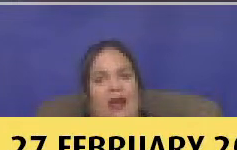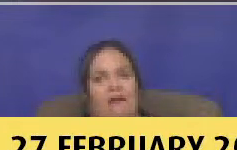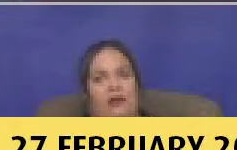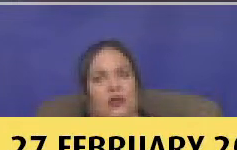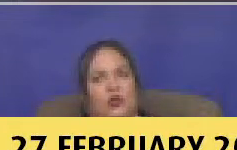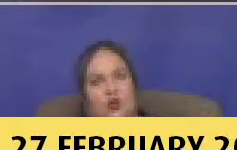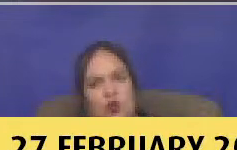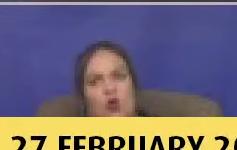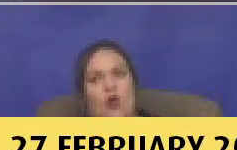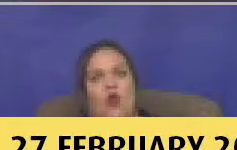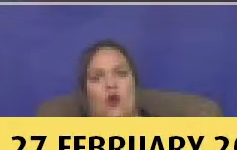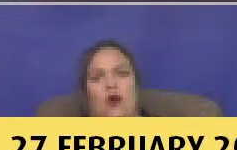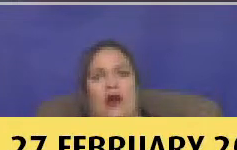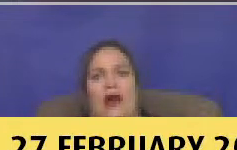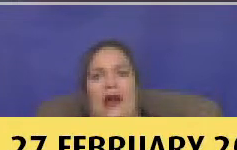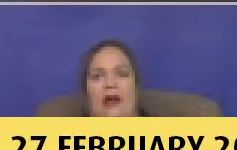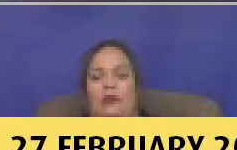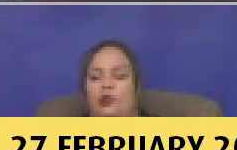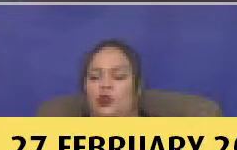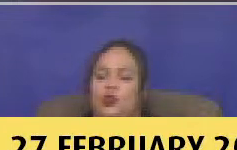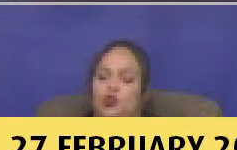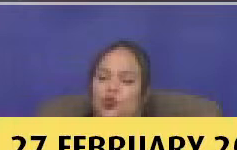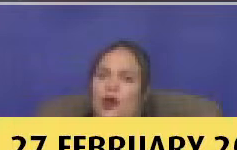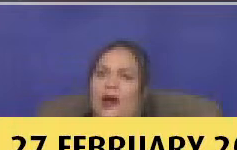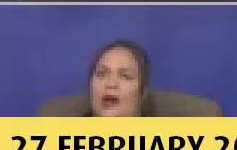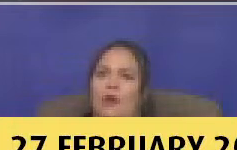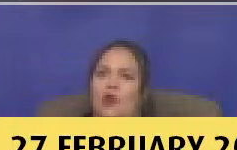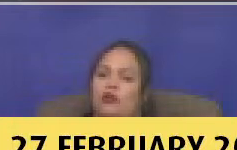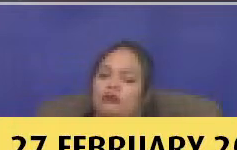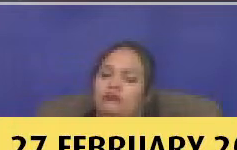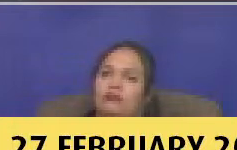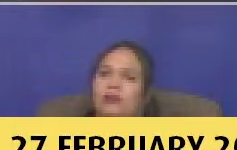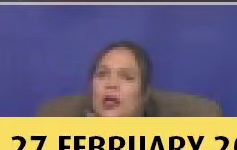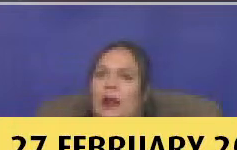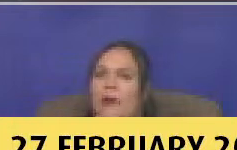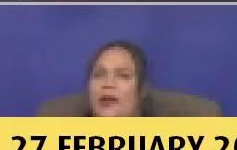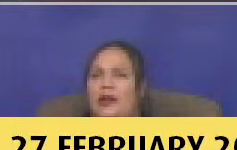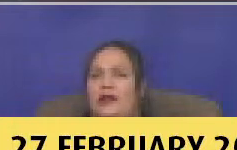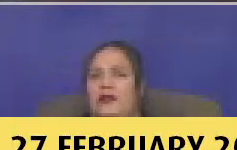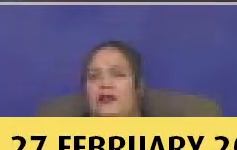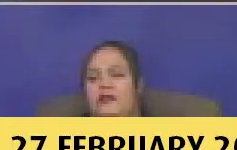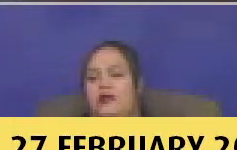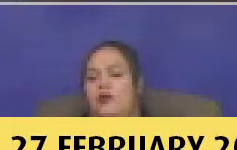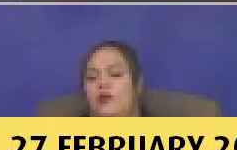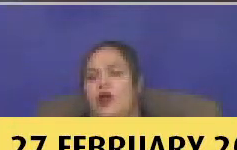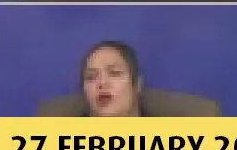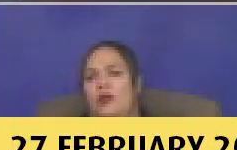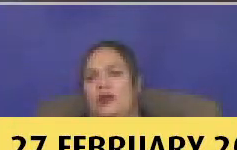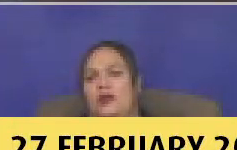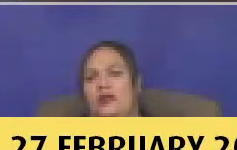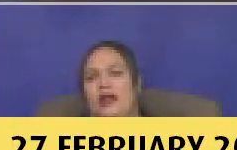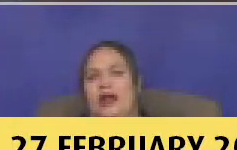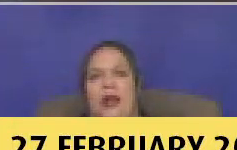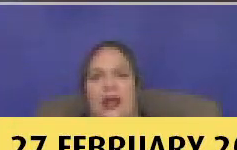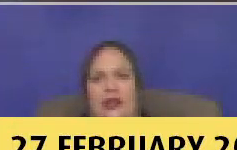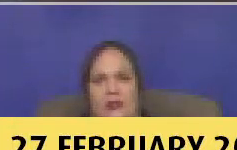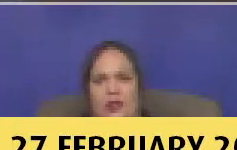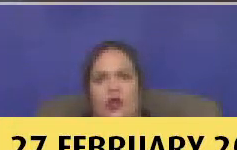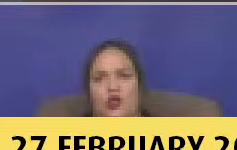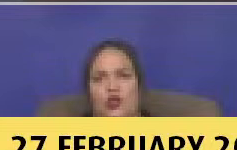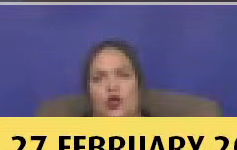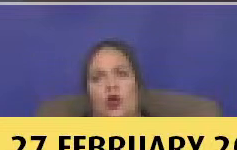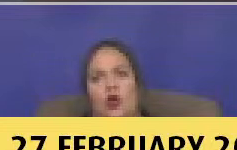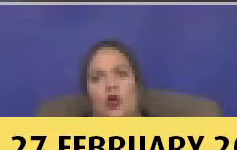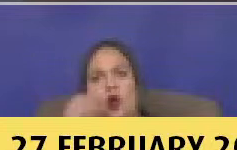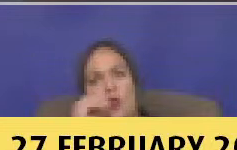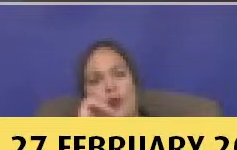need to deal with or address political interference in the administration. Now, in your